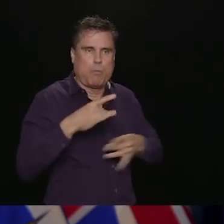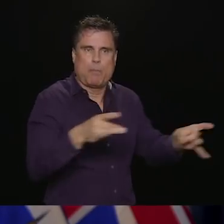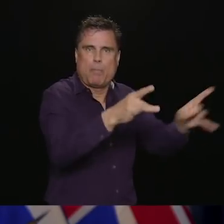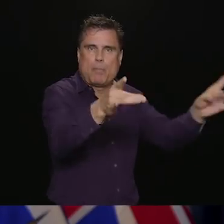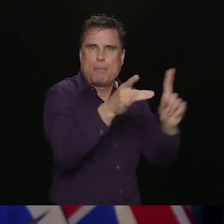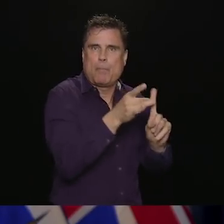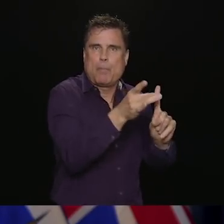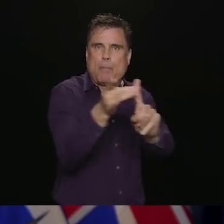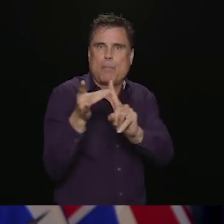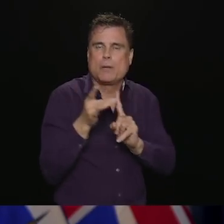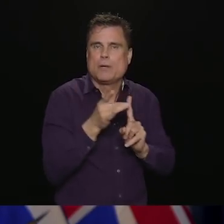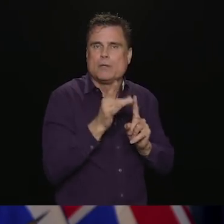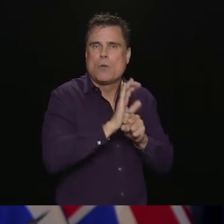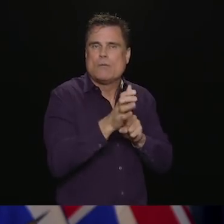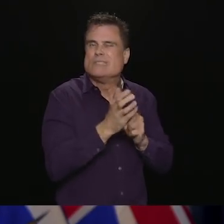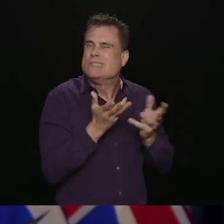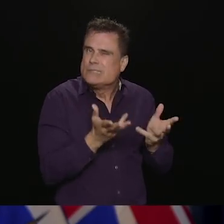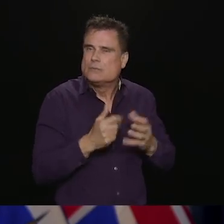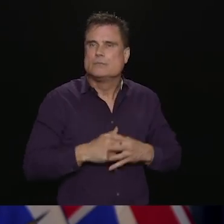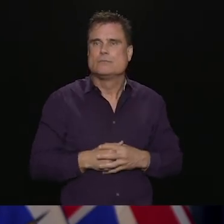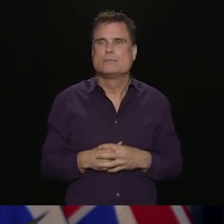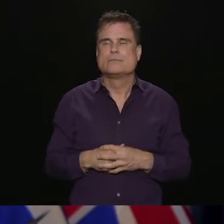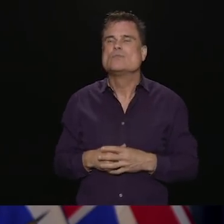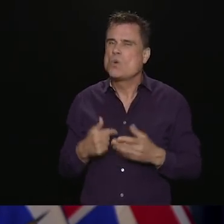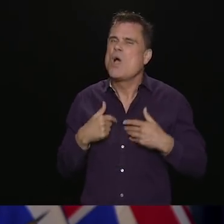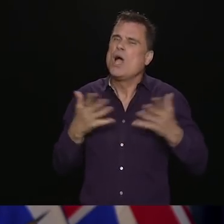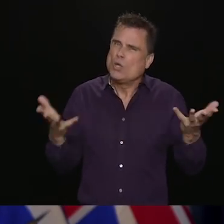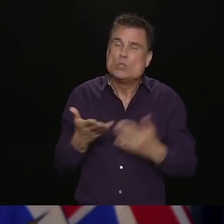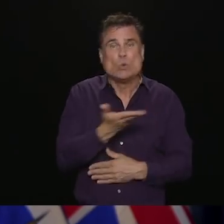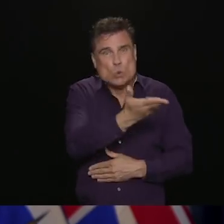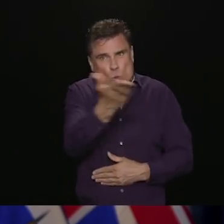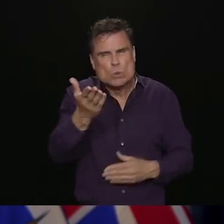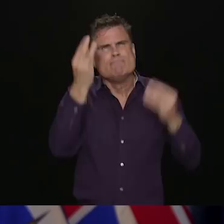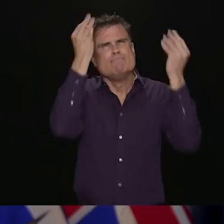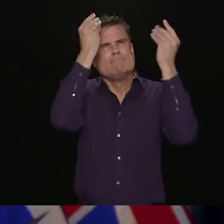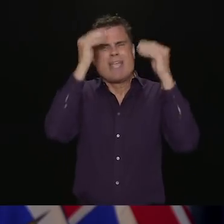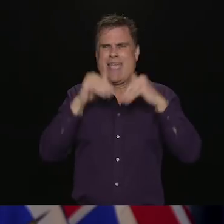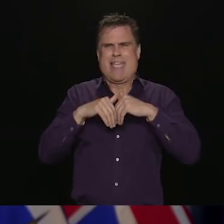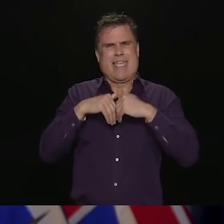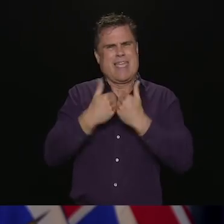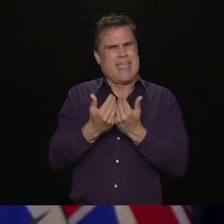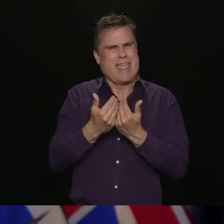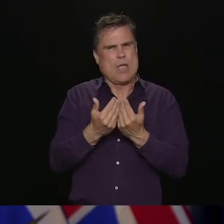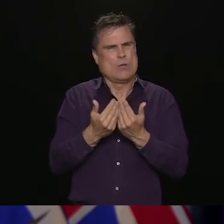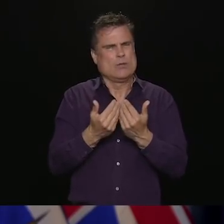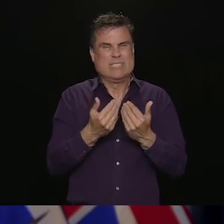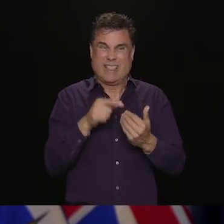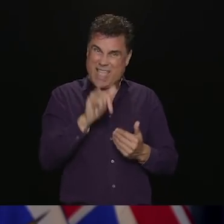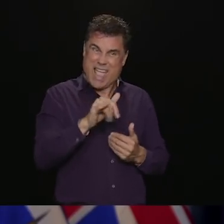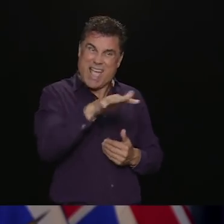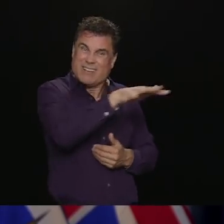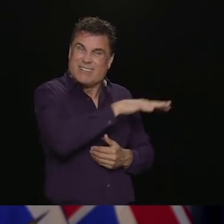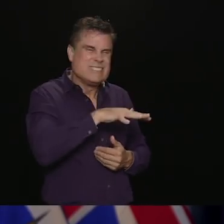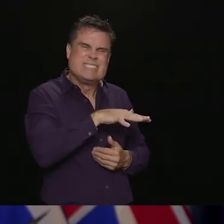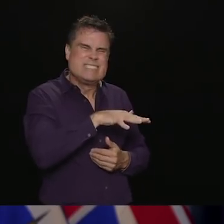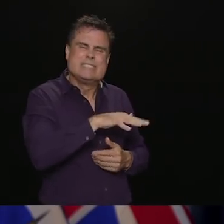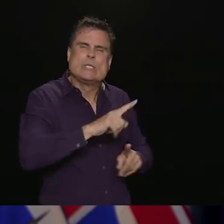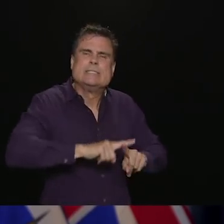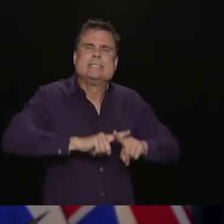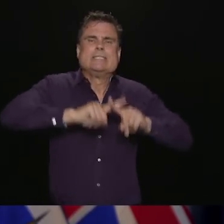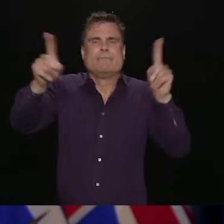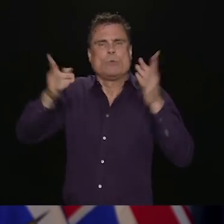to allow us to have these important life celebrations in a way that's not going to put those we love the most at